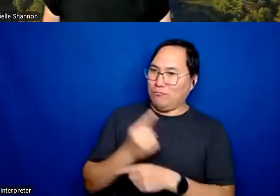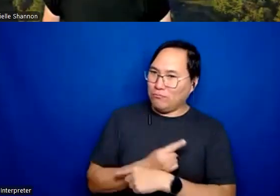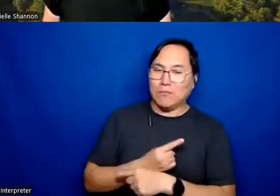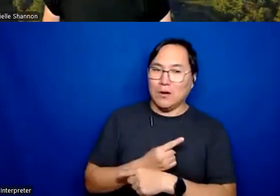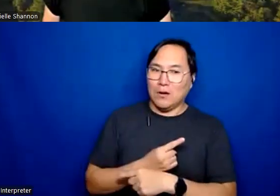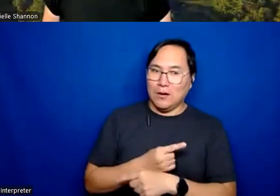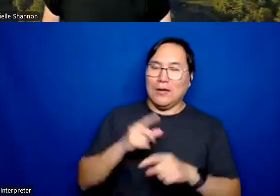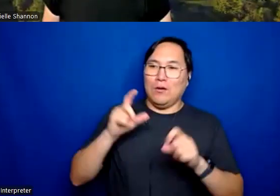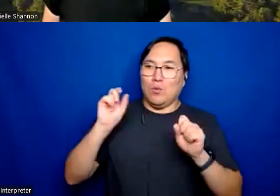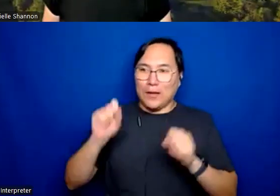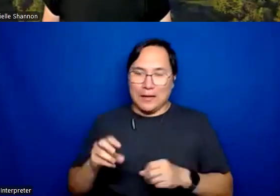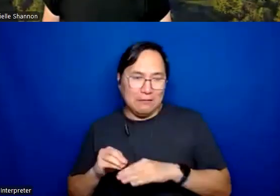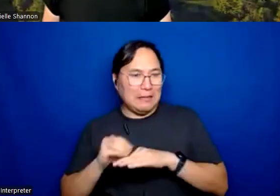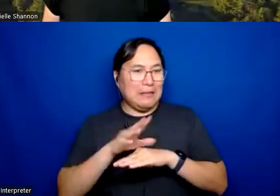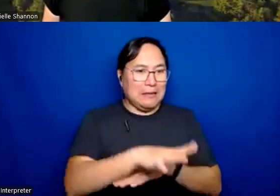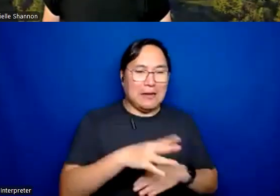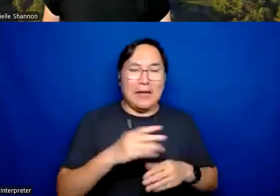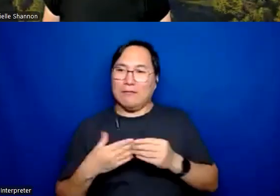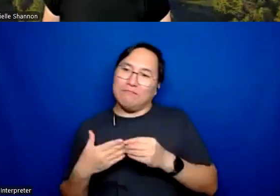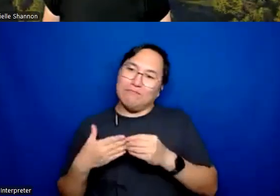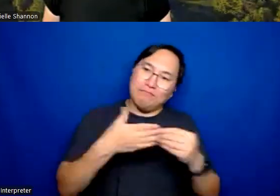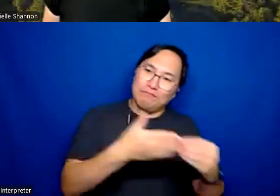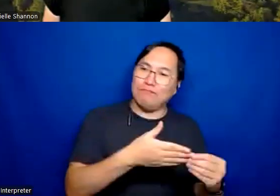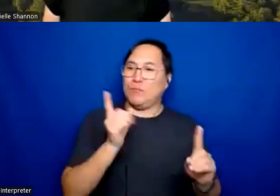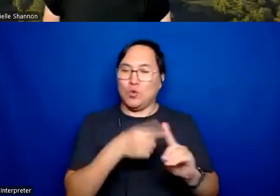lot of our conservation objectives.